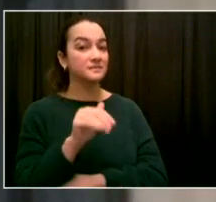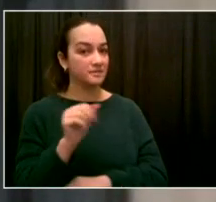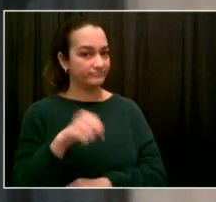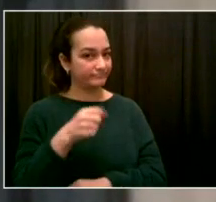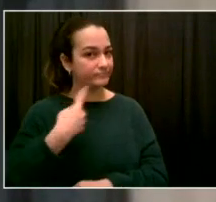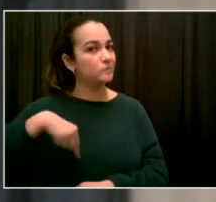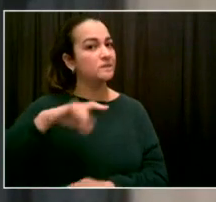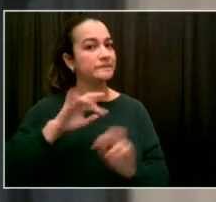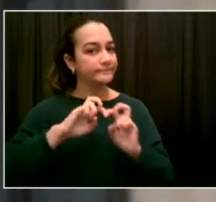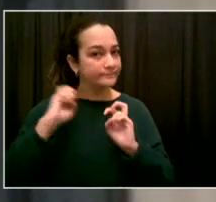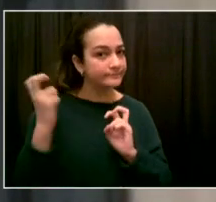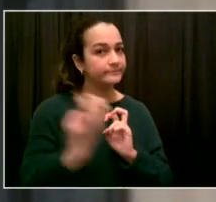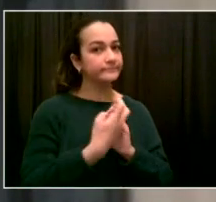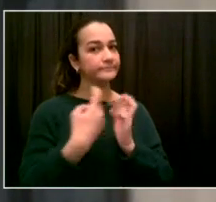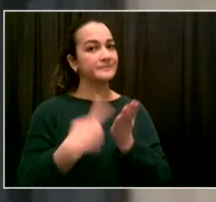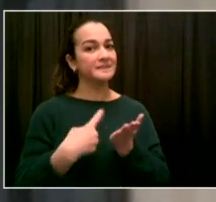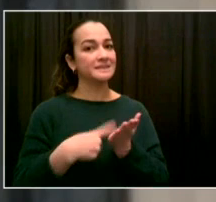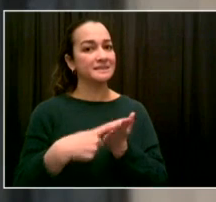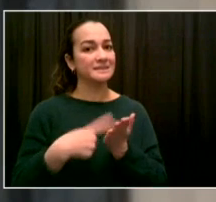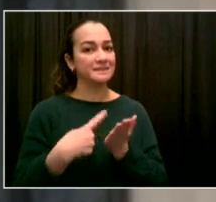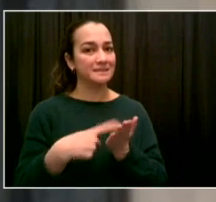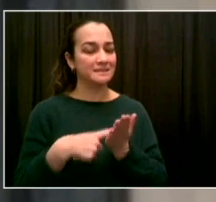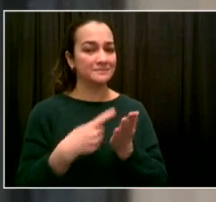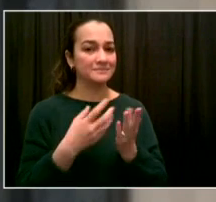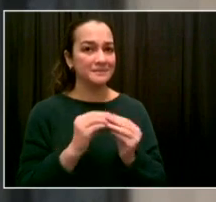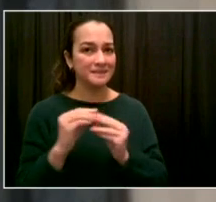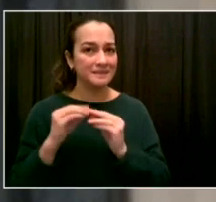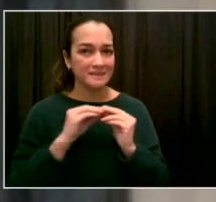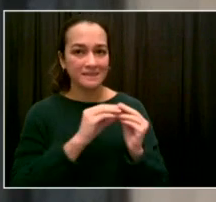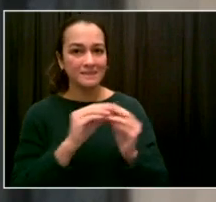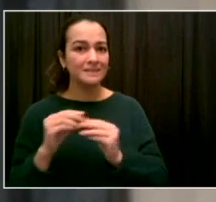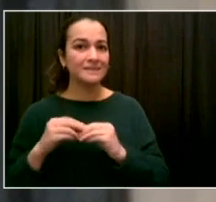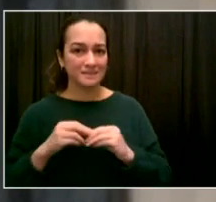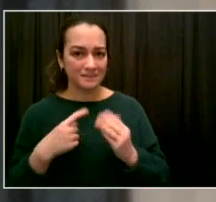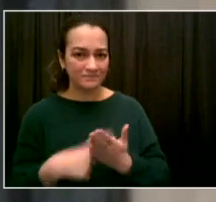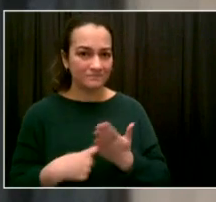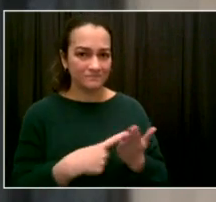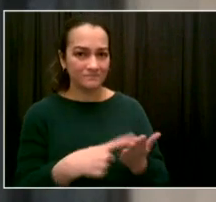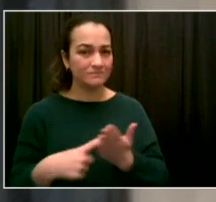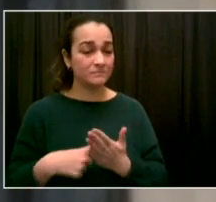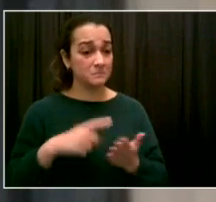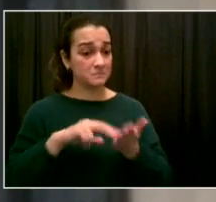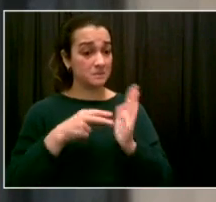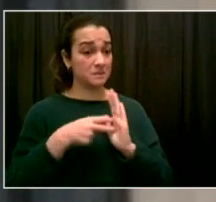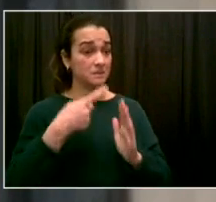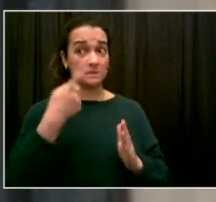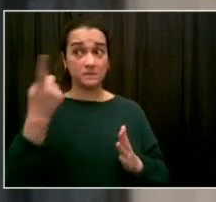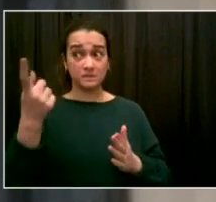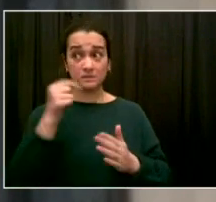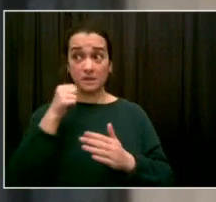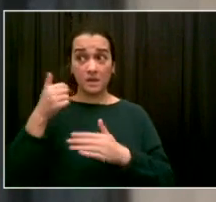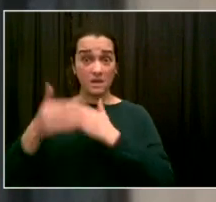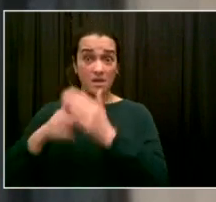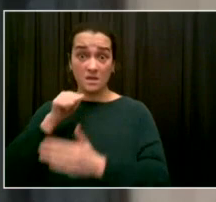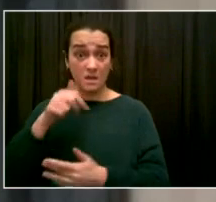not giving up, that we are continuing the fight on two major fronts, both of which we need very badly. One, of course, is Build Back